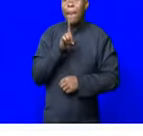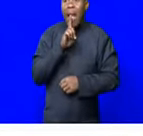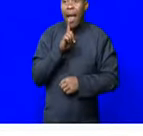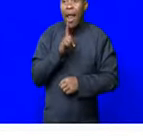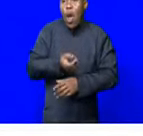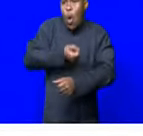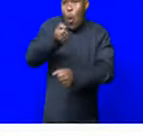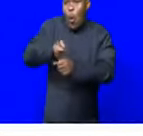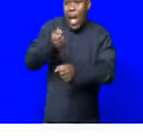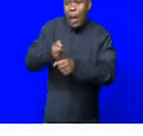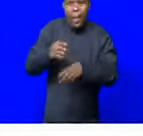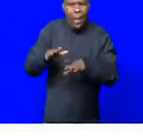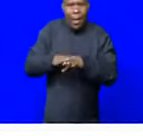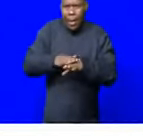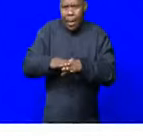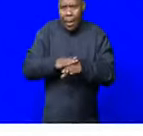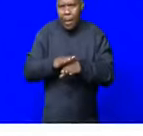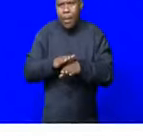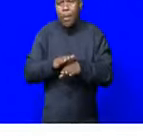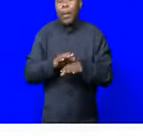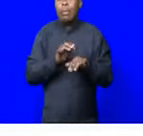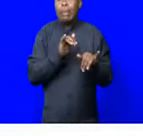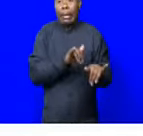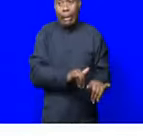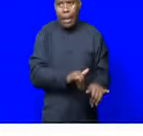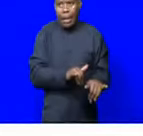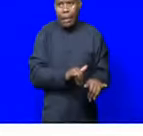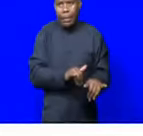gepa bede imisebenti.